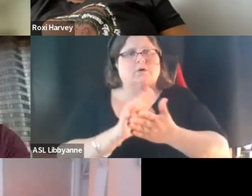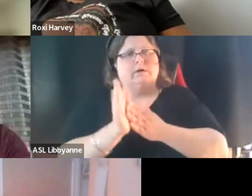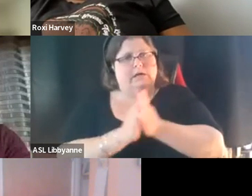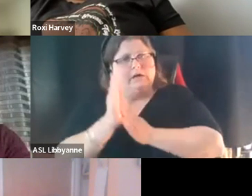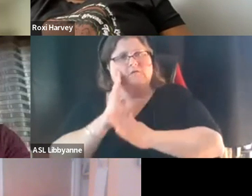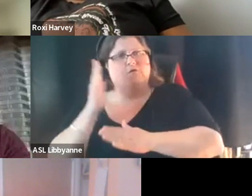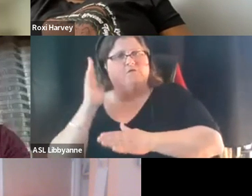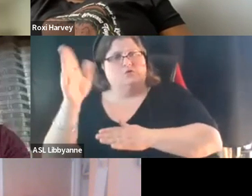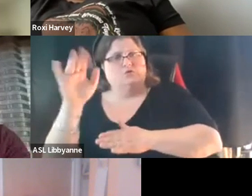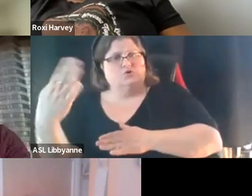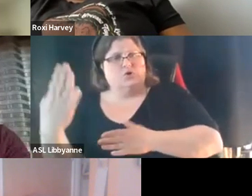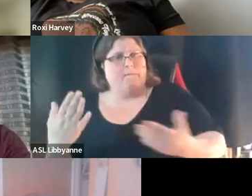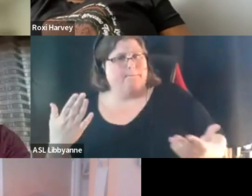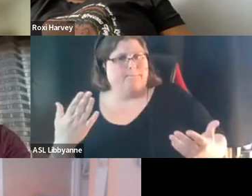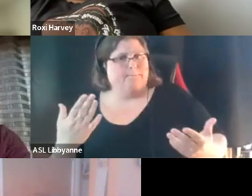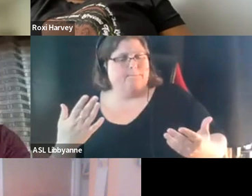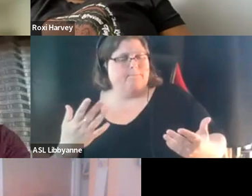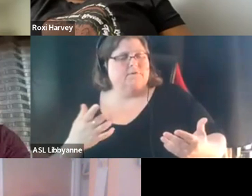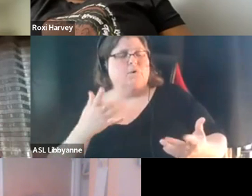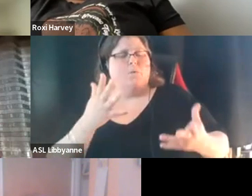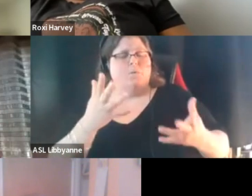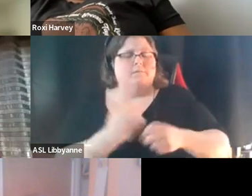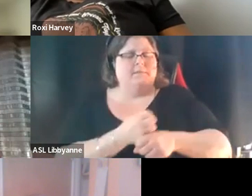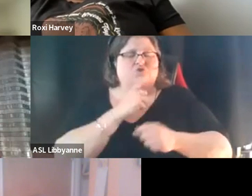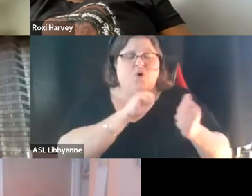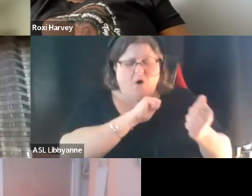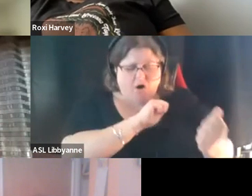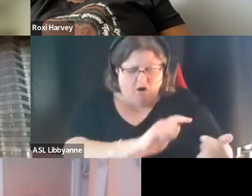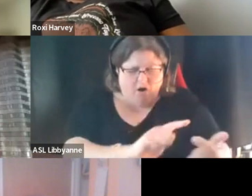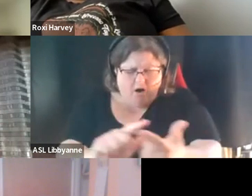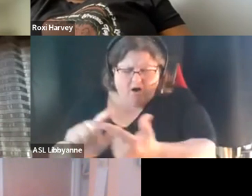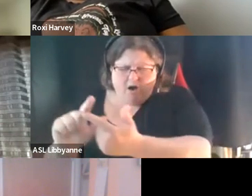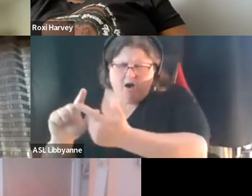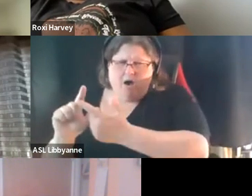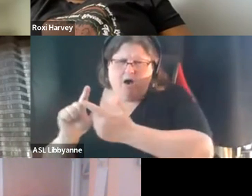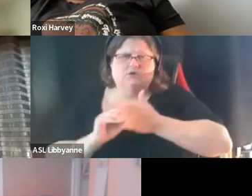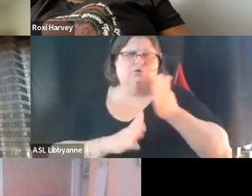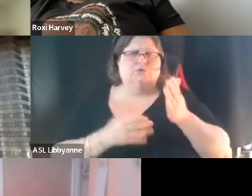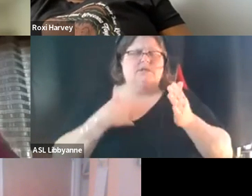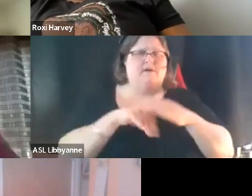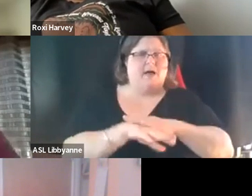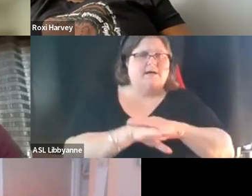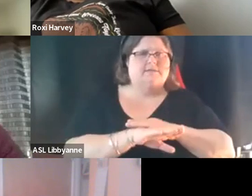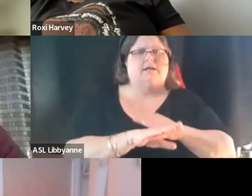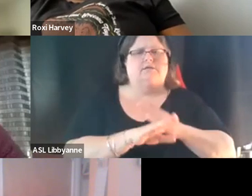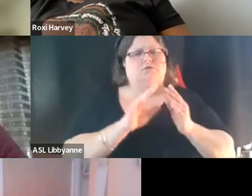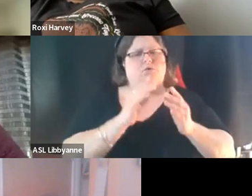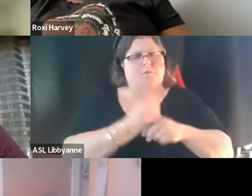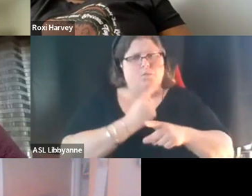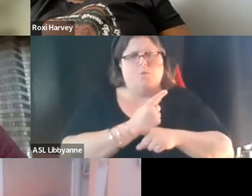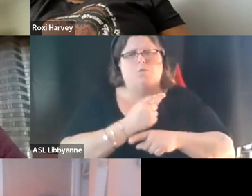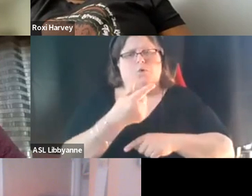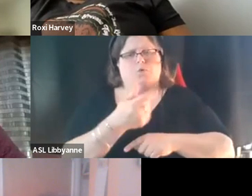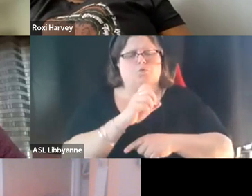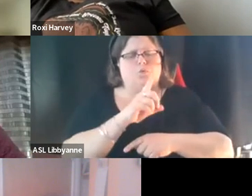to a well-rounded curriculum across every grade level, including vocational and life skills as they